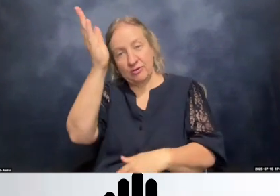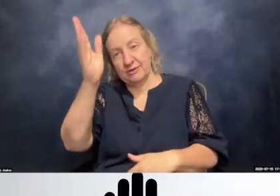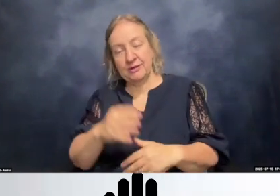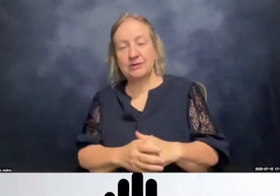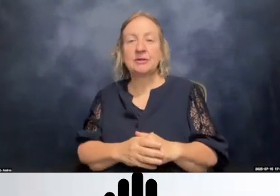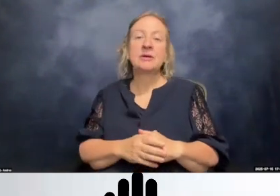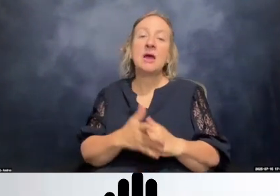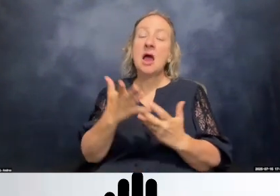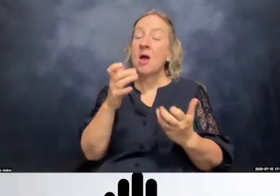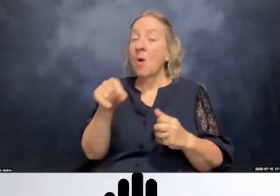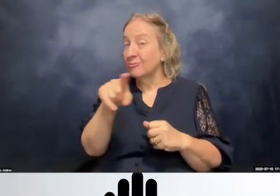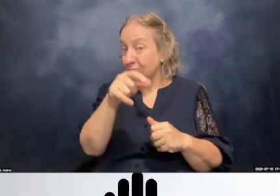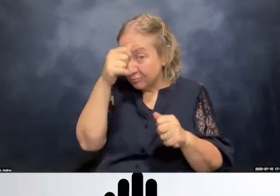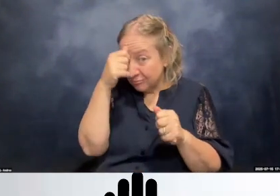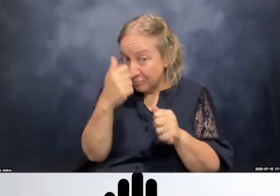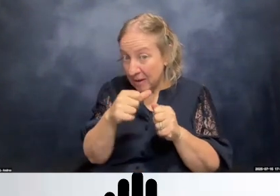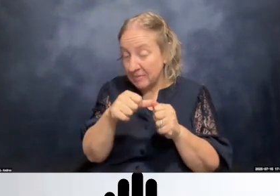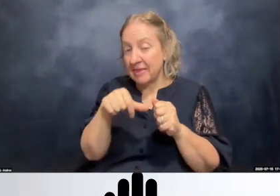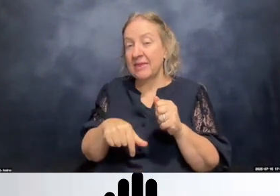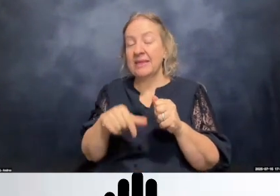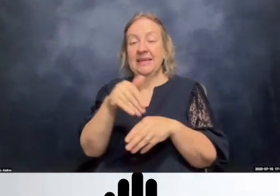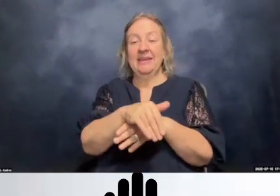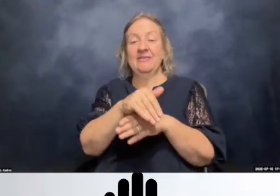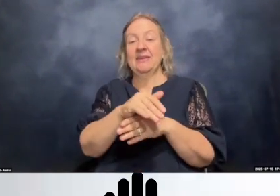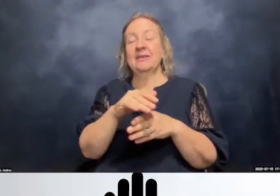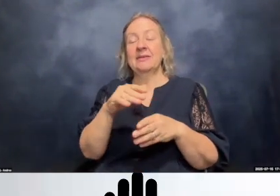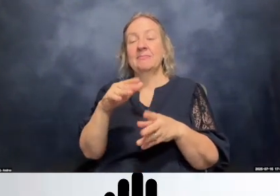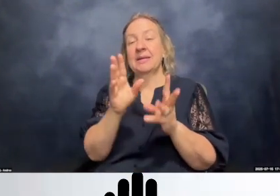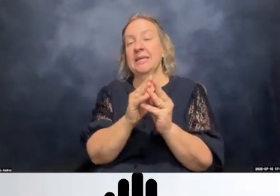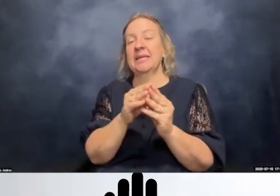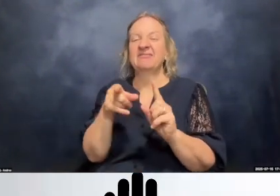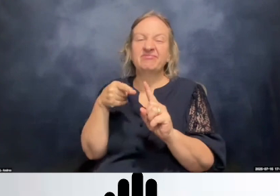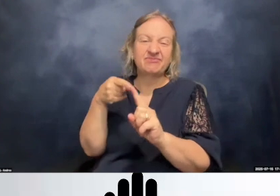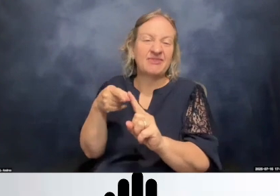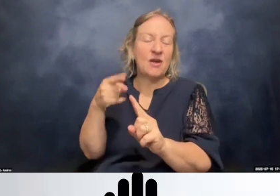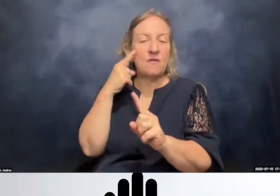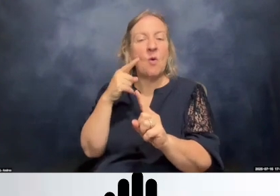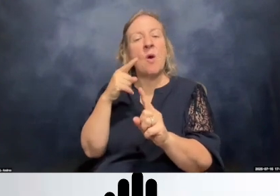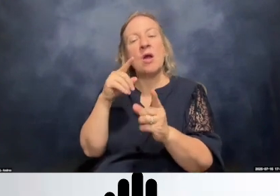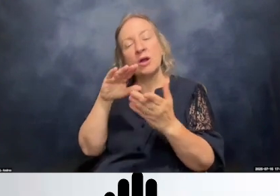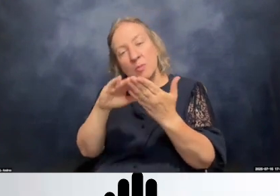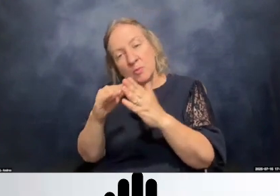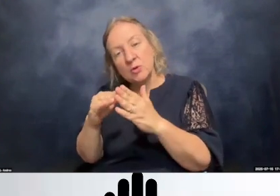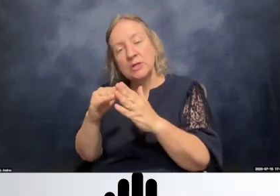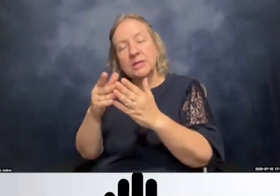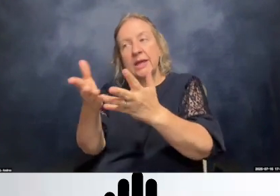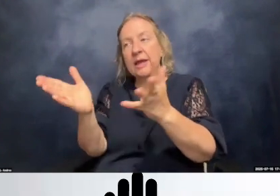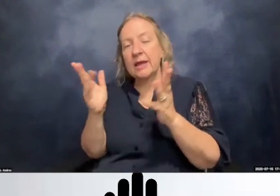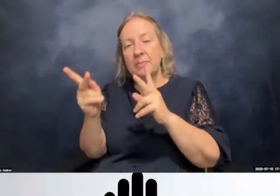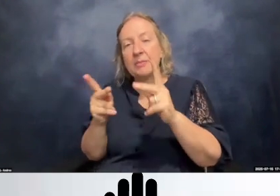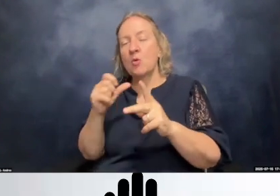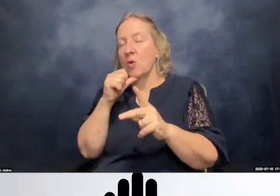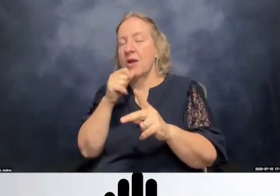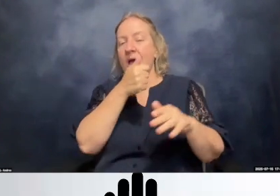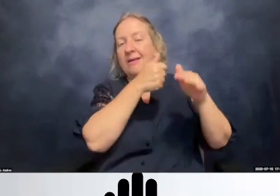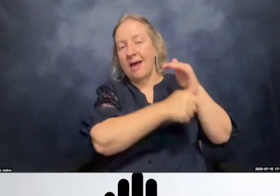to remind everyone that these evening meetings are intended for community members and individuals who are not affiliated with an organization or company to be able